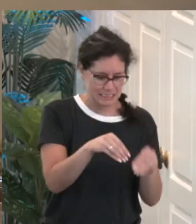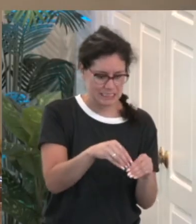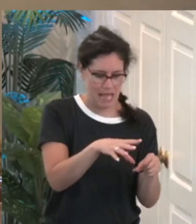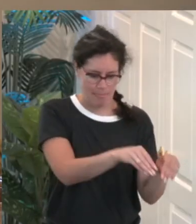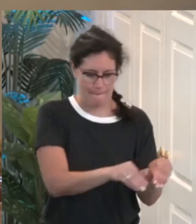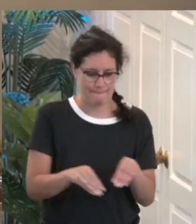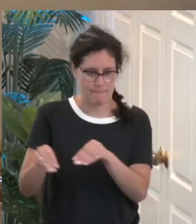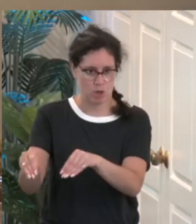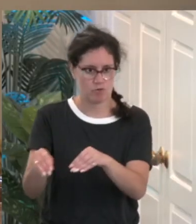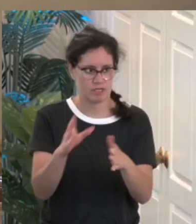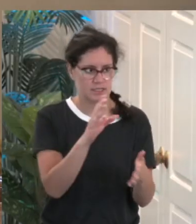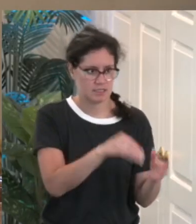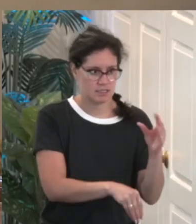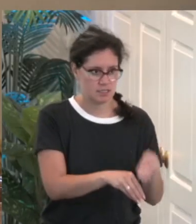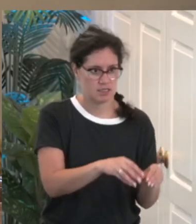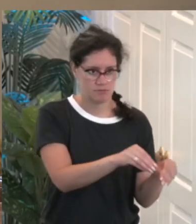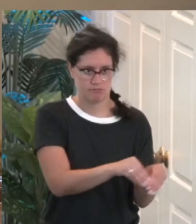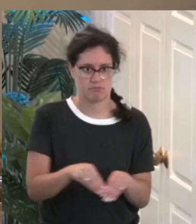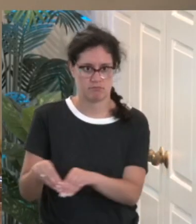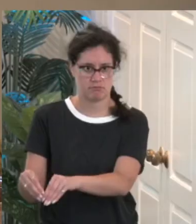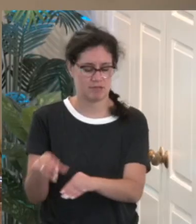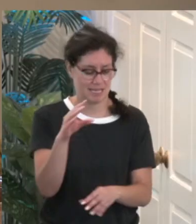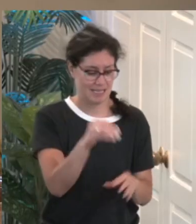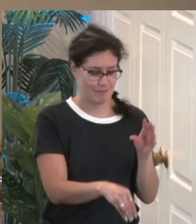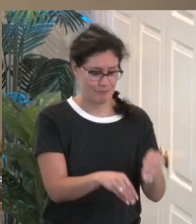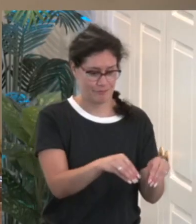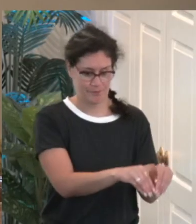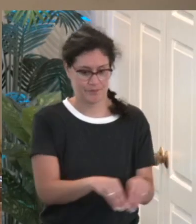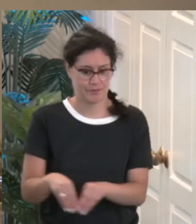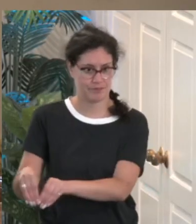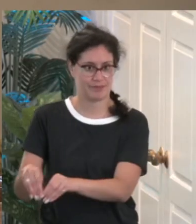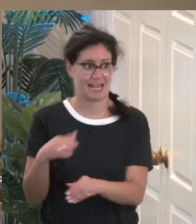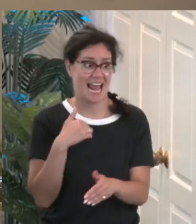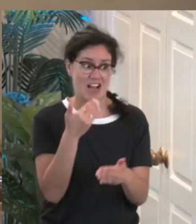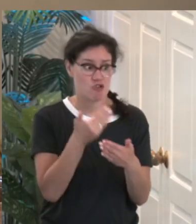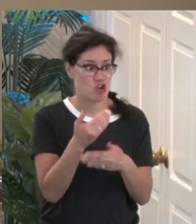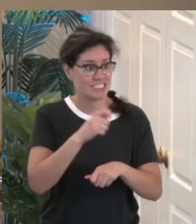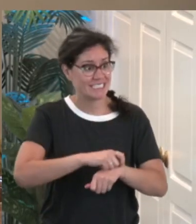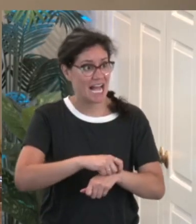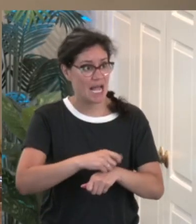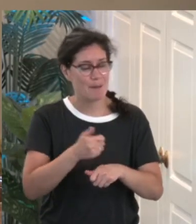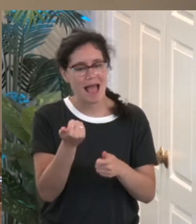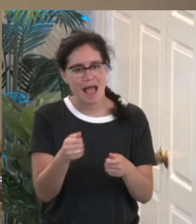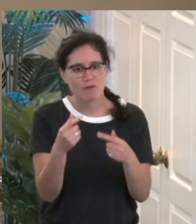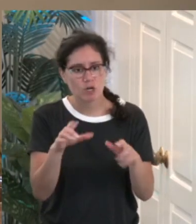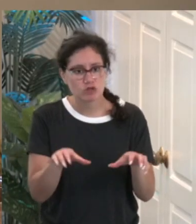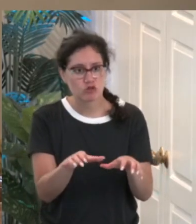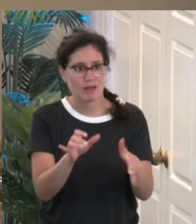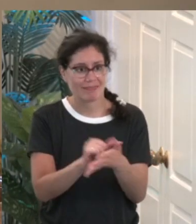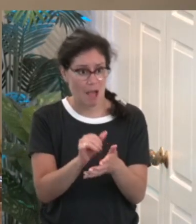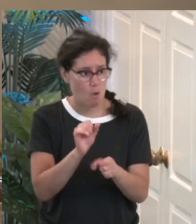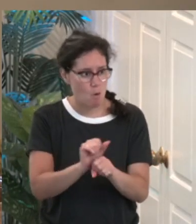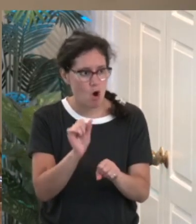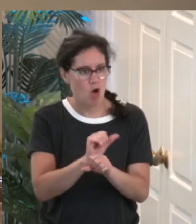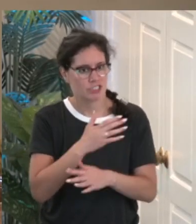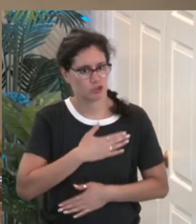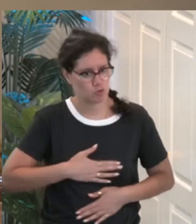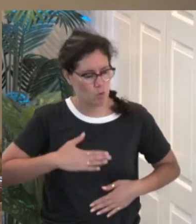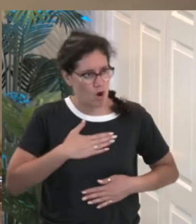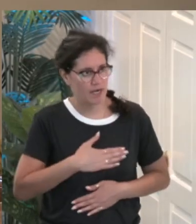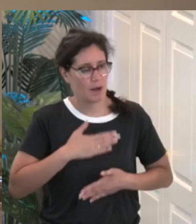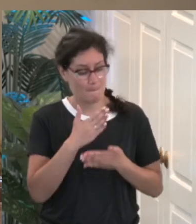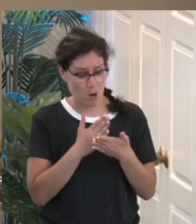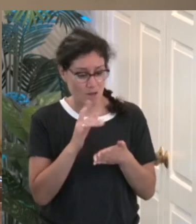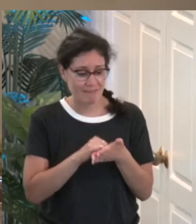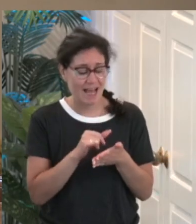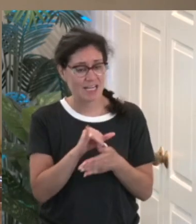way, which I did. I had a good time because everybody doing it was enjoying doing it. So part of that is that Joe made